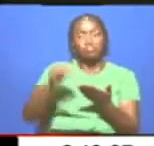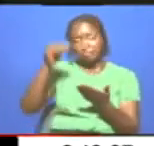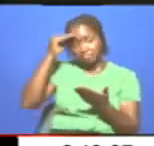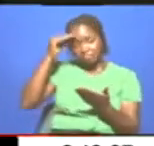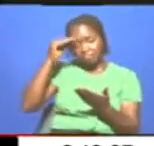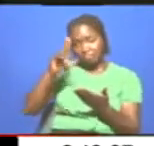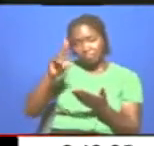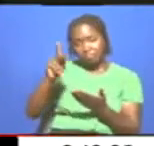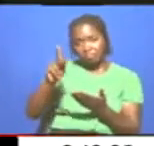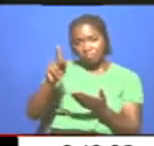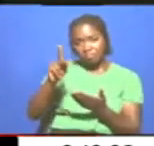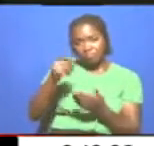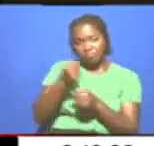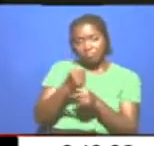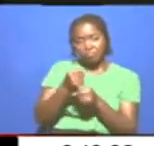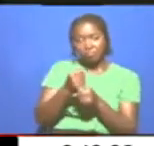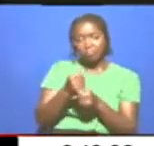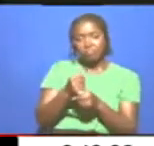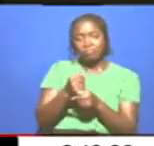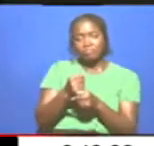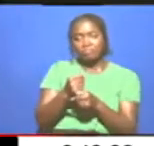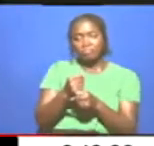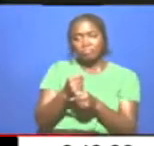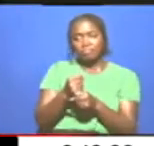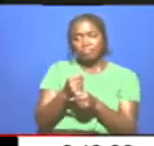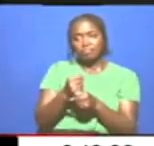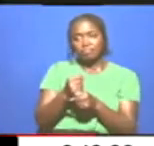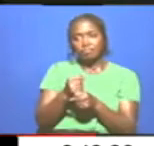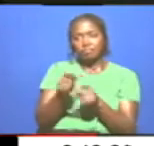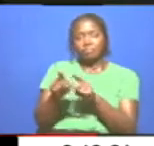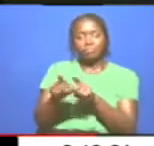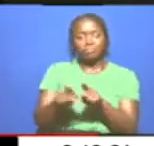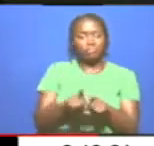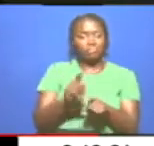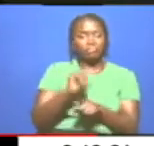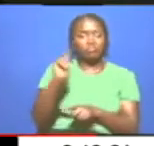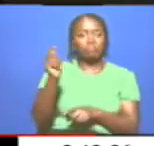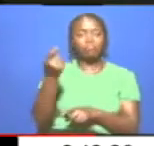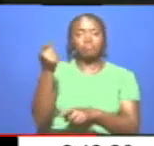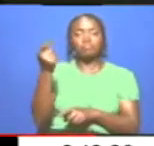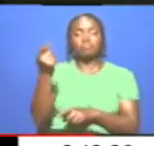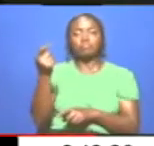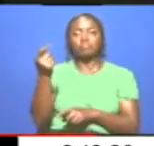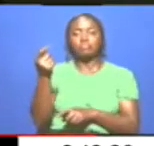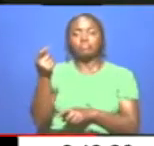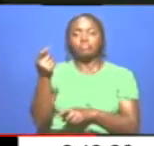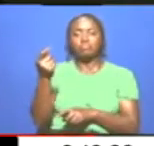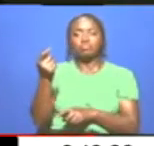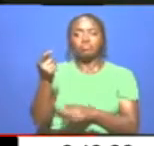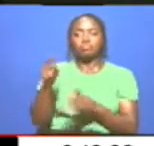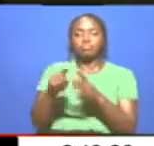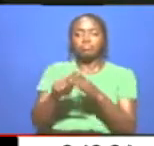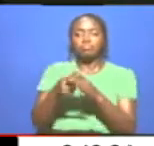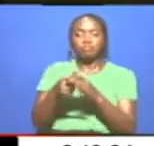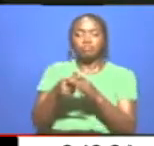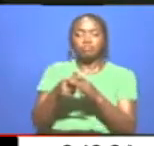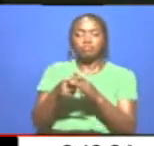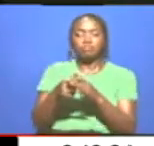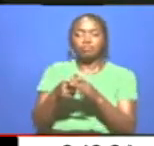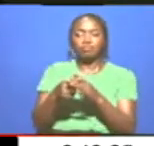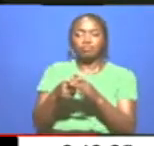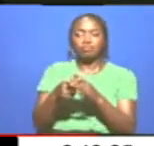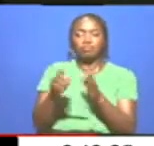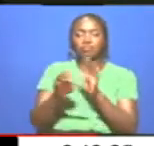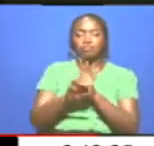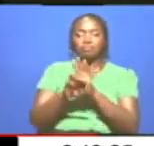to do from and partners in Kenya. And I think since we started this conversation, just to give an example